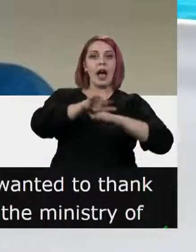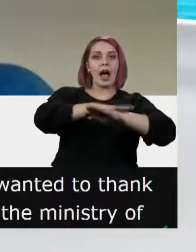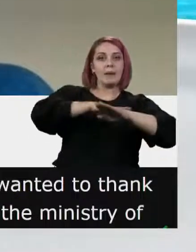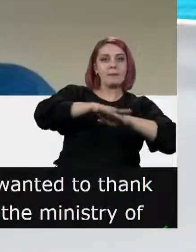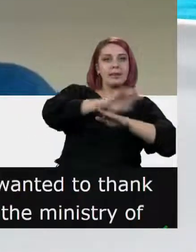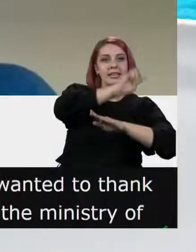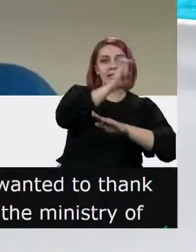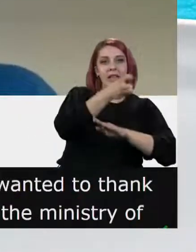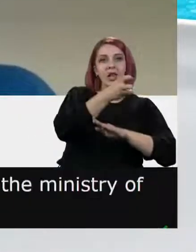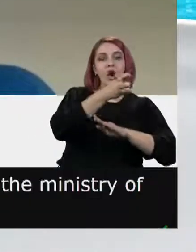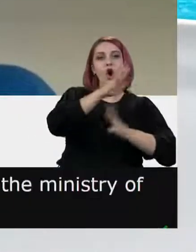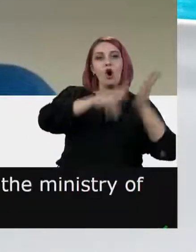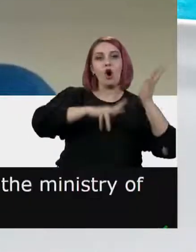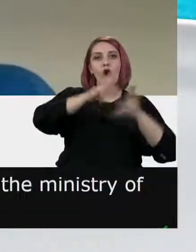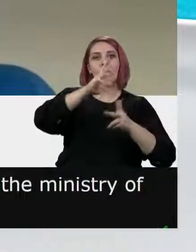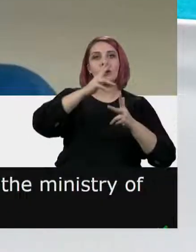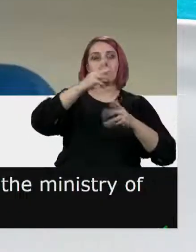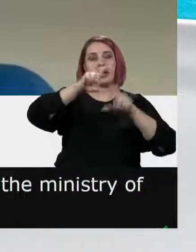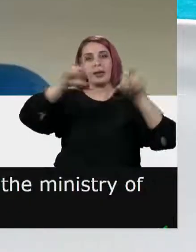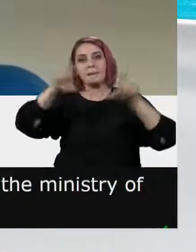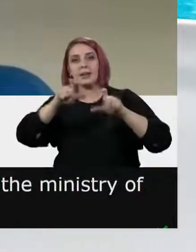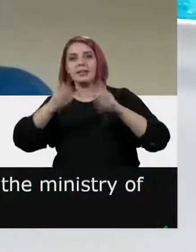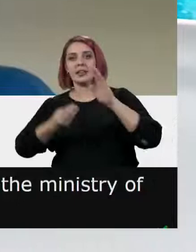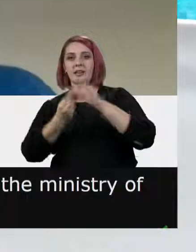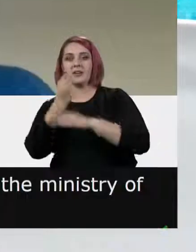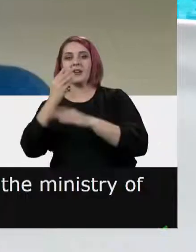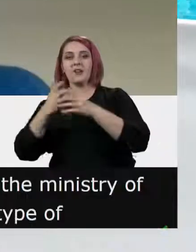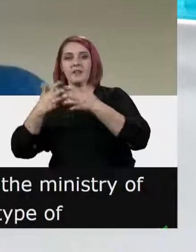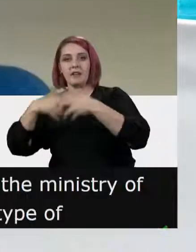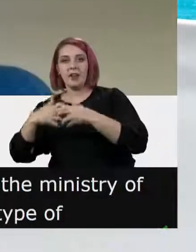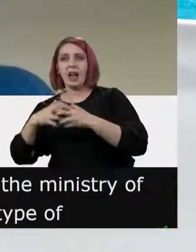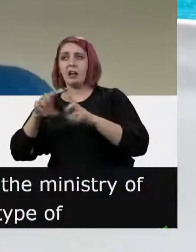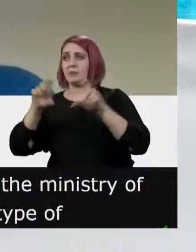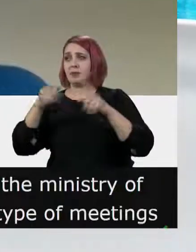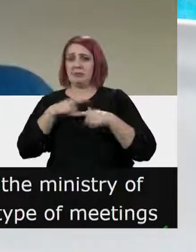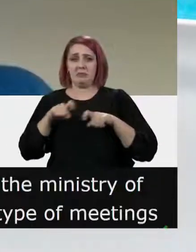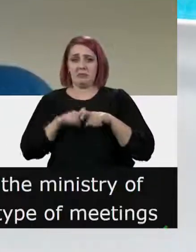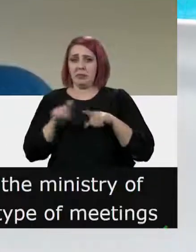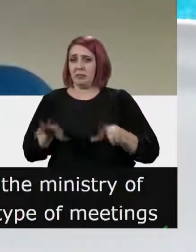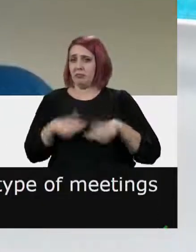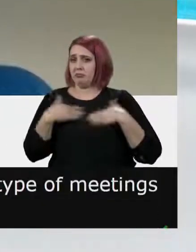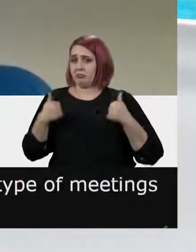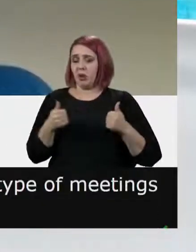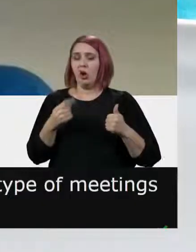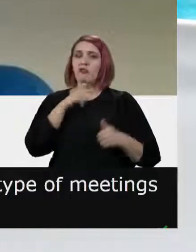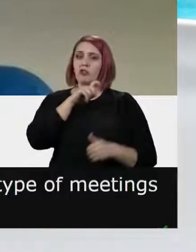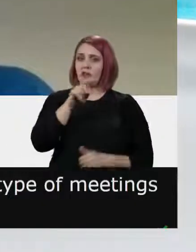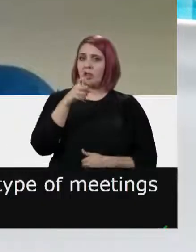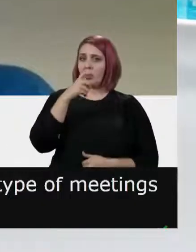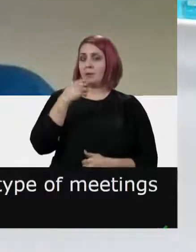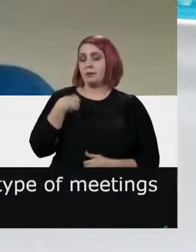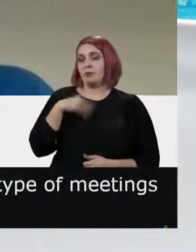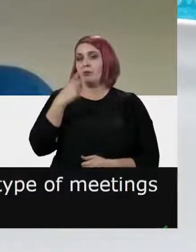of meetings where there are companies, administrations, and foundations